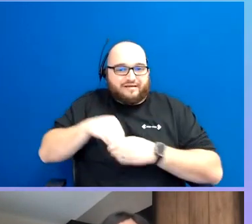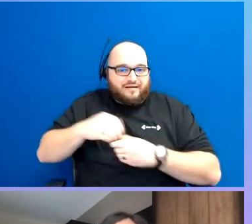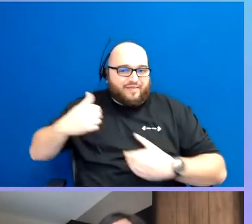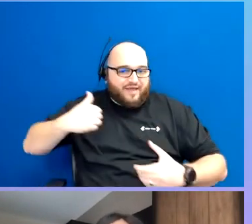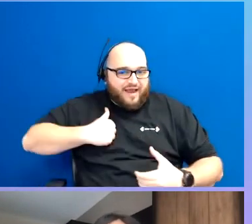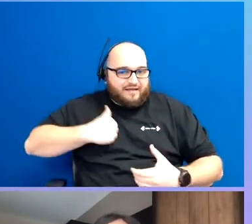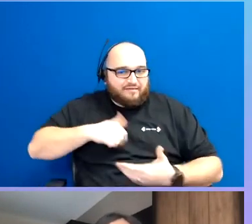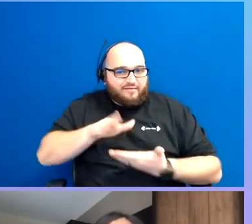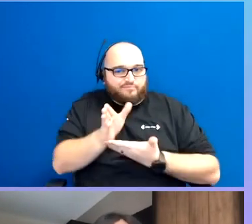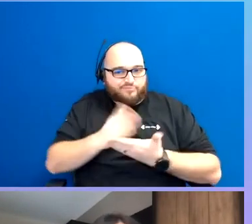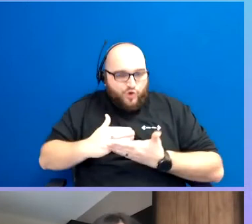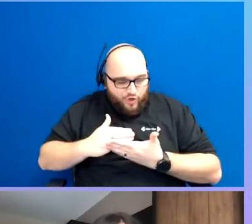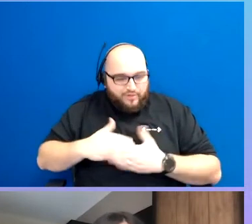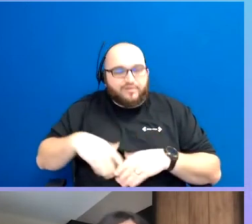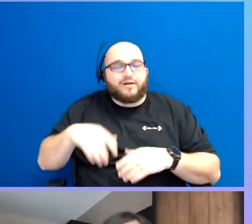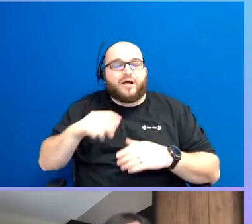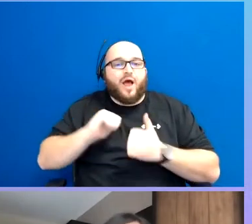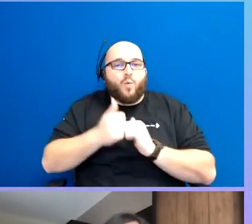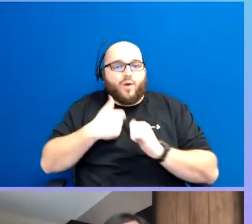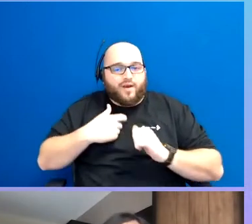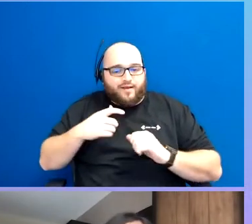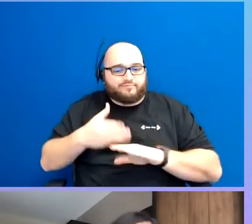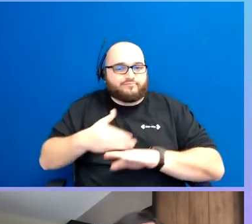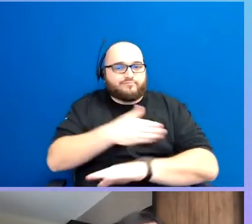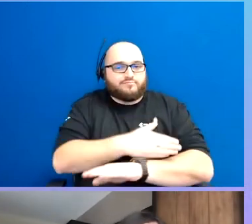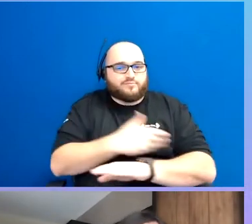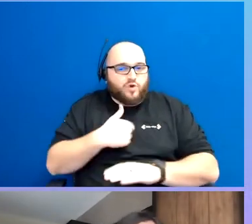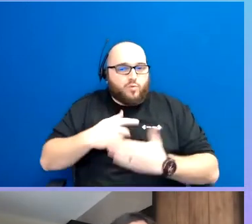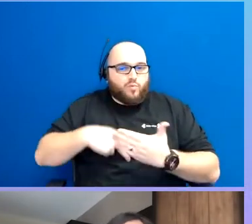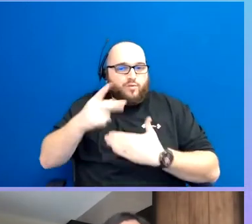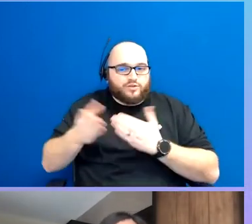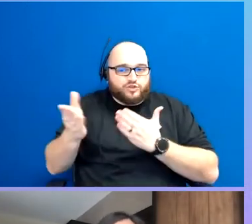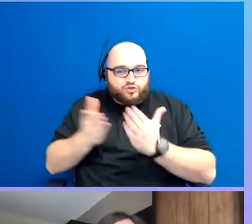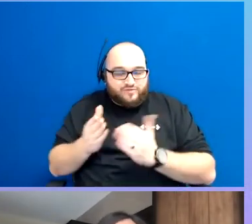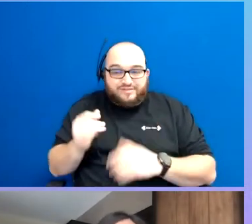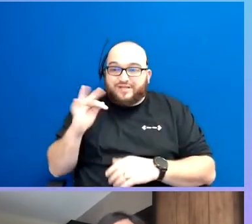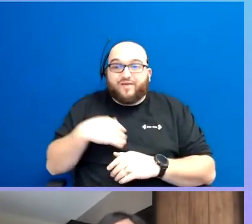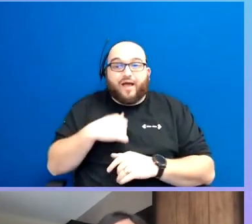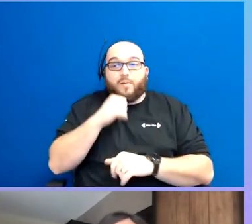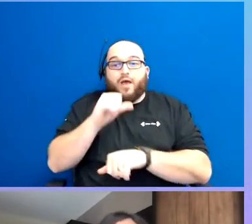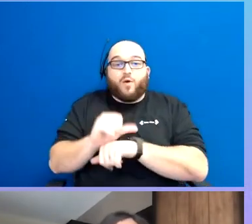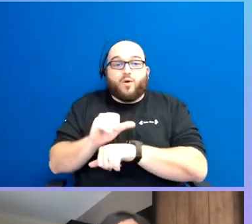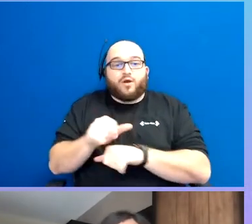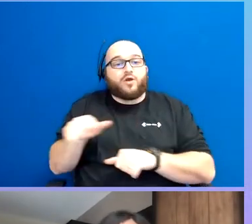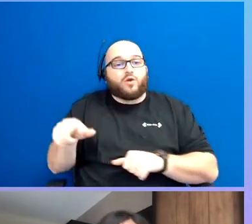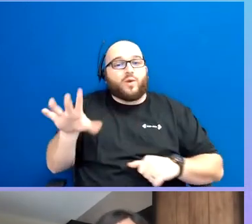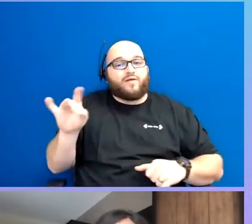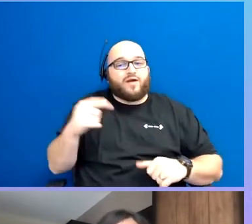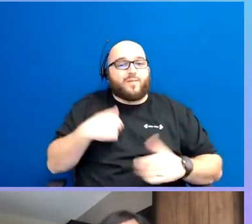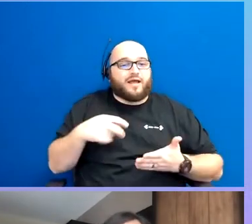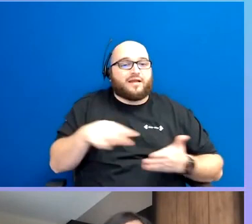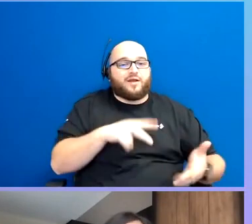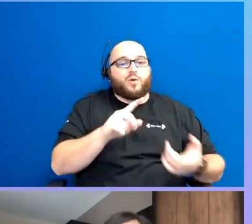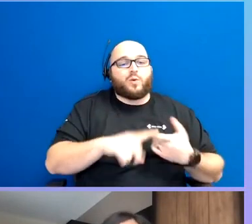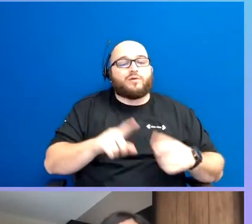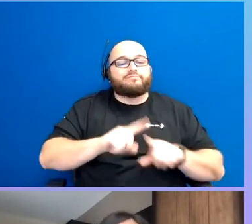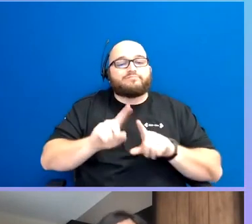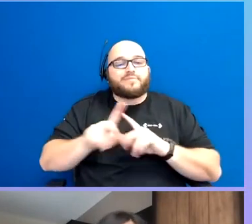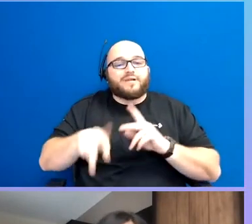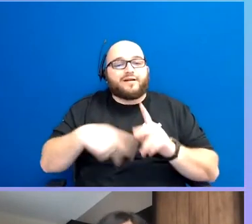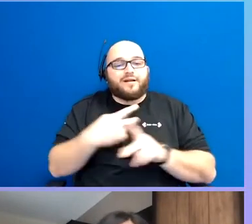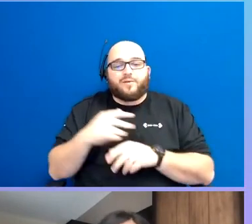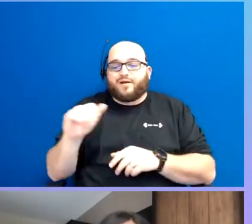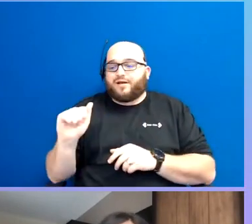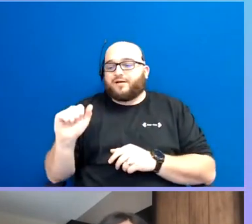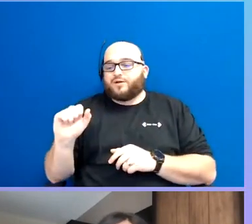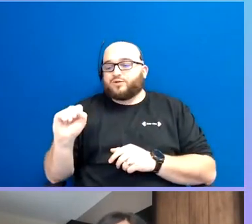and delivery of programs and services. And when I'm not at work, you can find me dancing to soca music. I love Afro